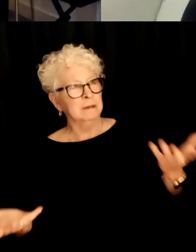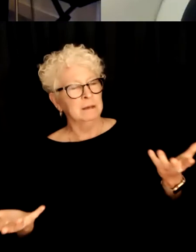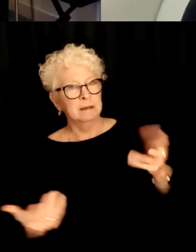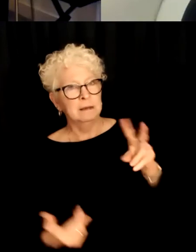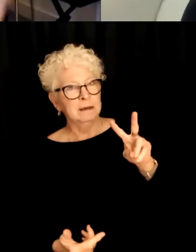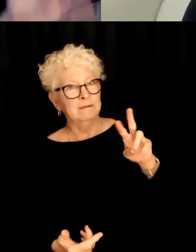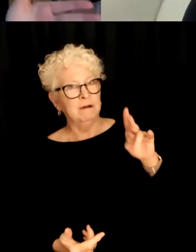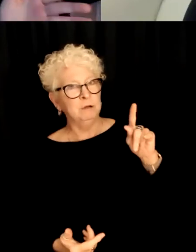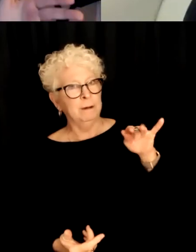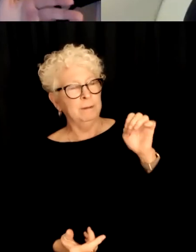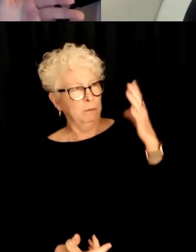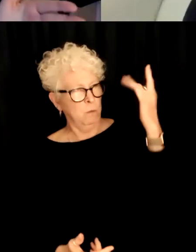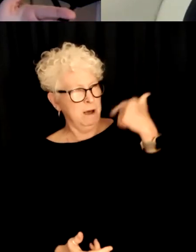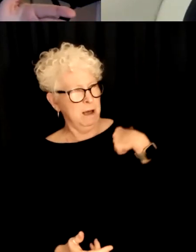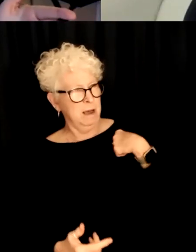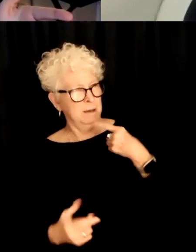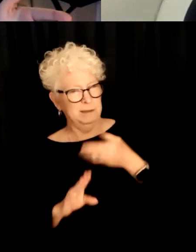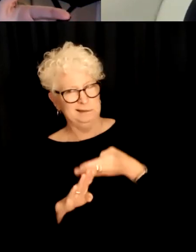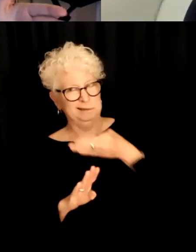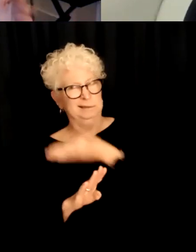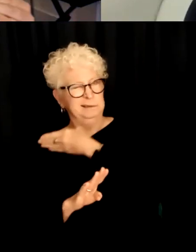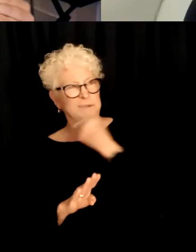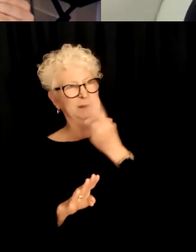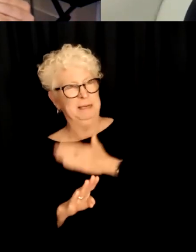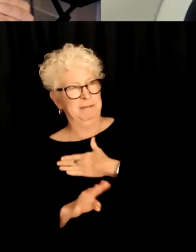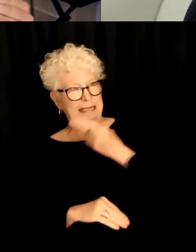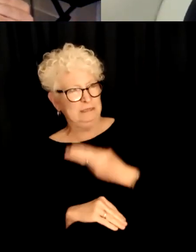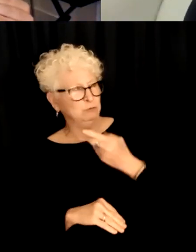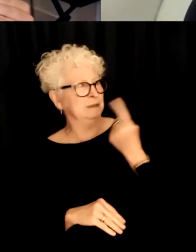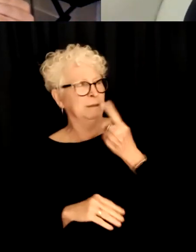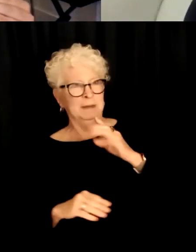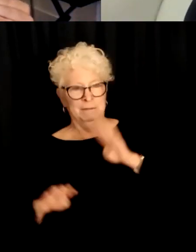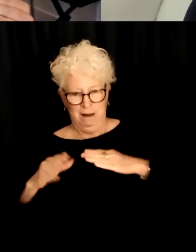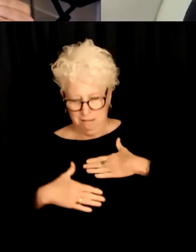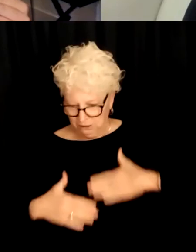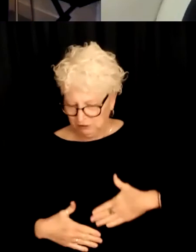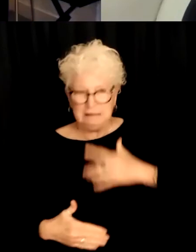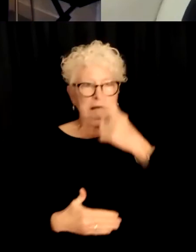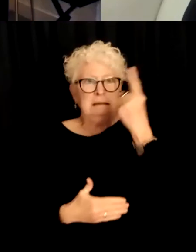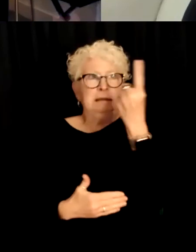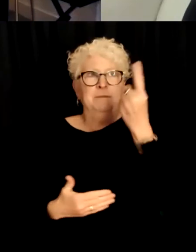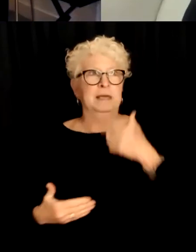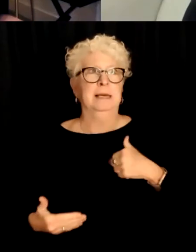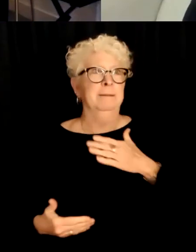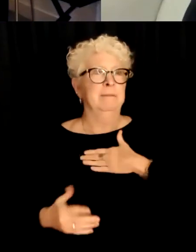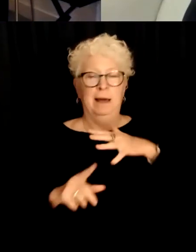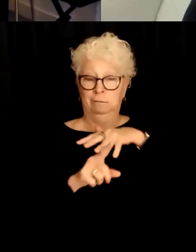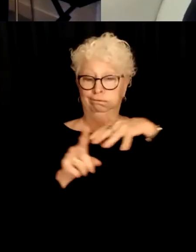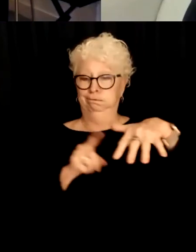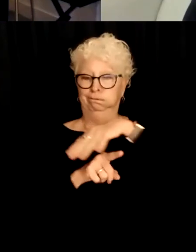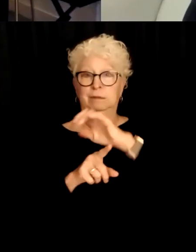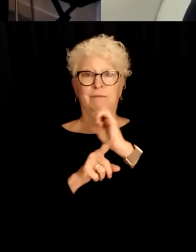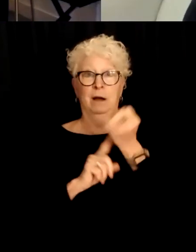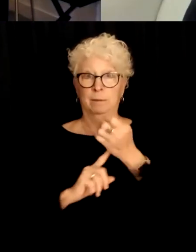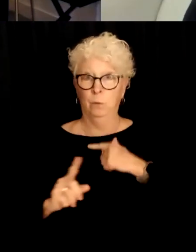history, something that happened to you in the past that made you vulnerable, or is something in your environment, something else happening at the